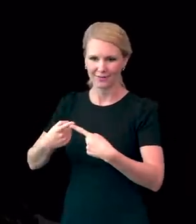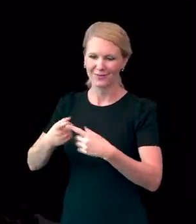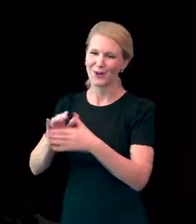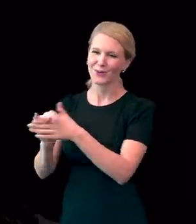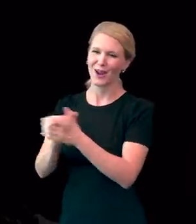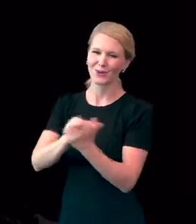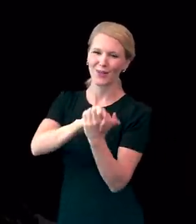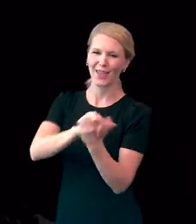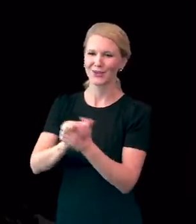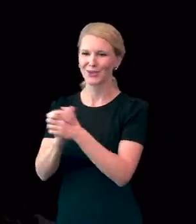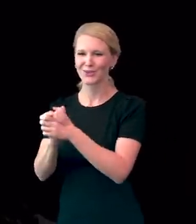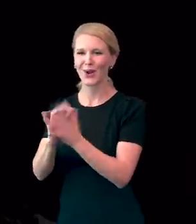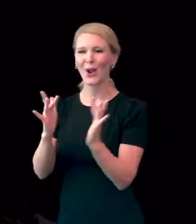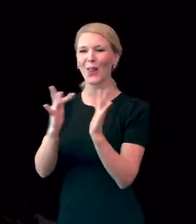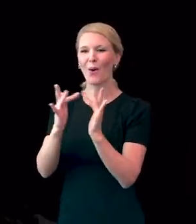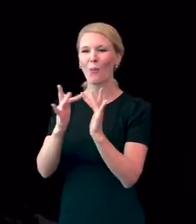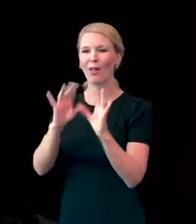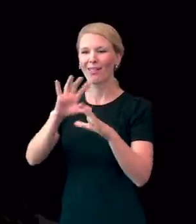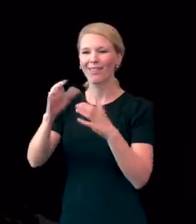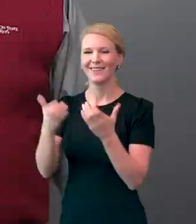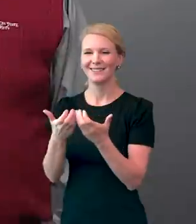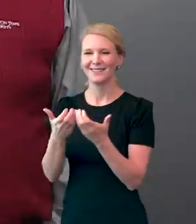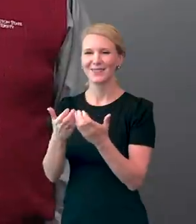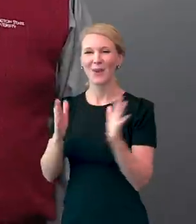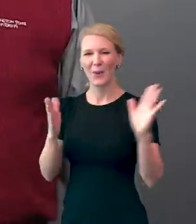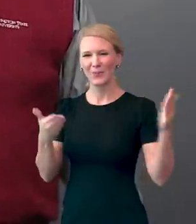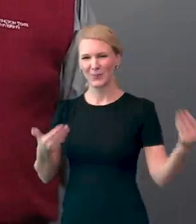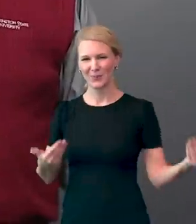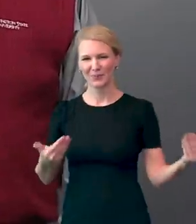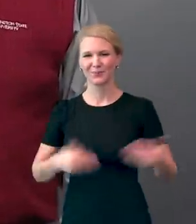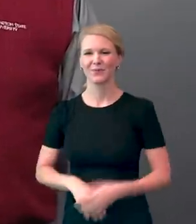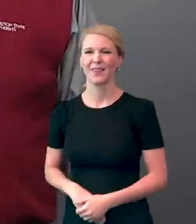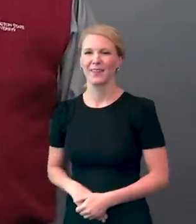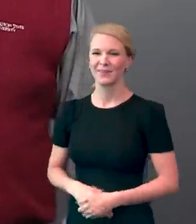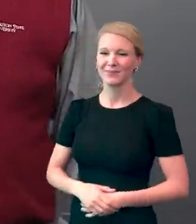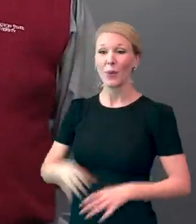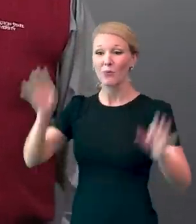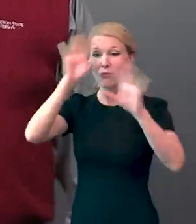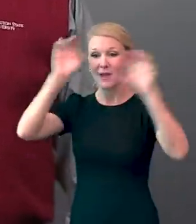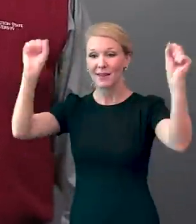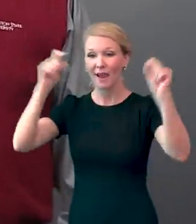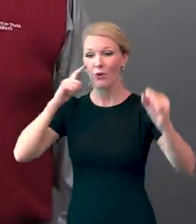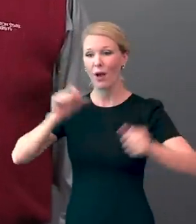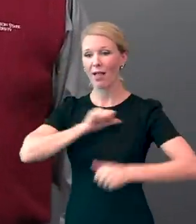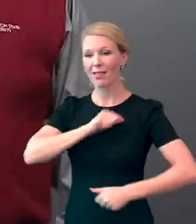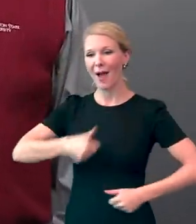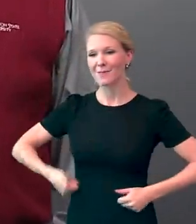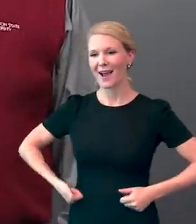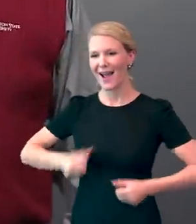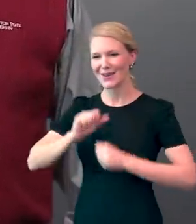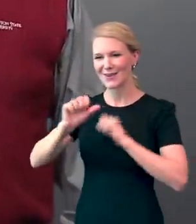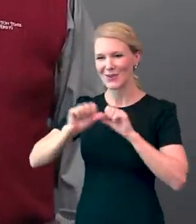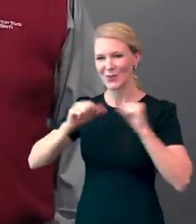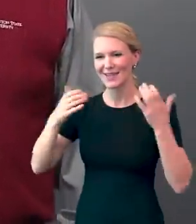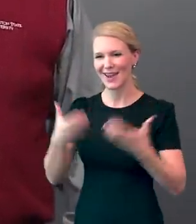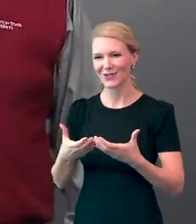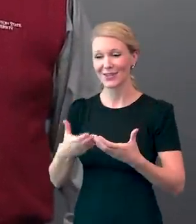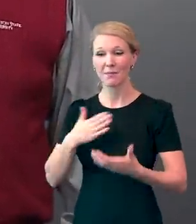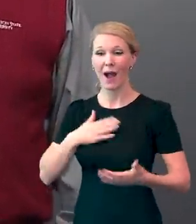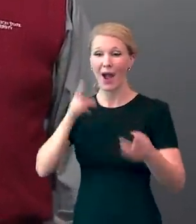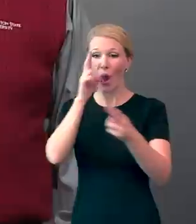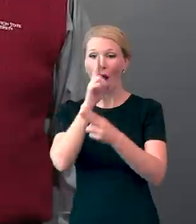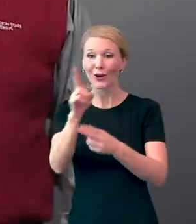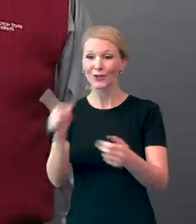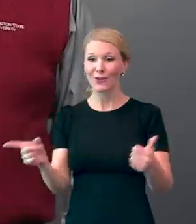Congratulations, Global Cougs. You made it to graduation. As president of the Alumni Association, it's my honor to be among the first to welcome you